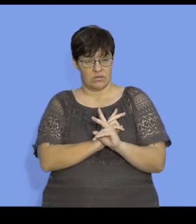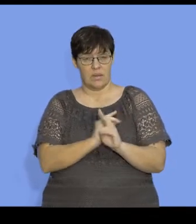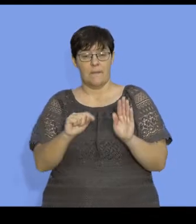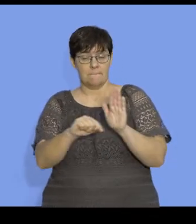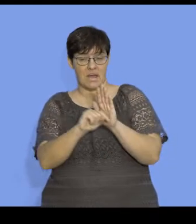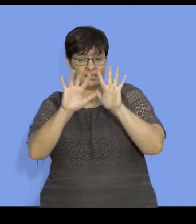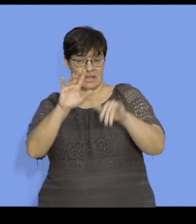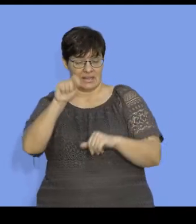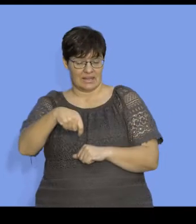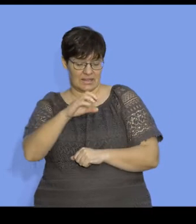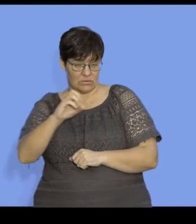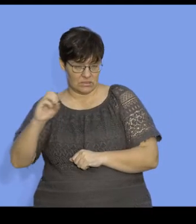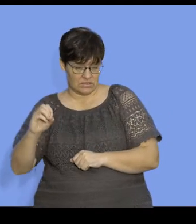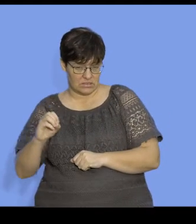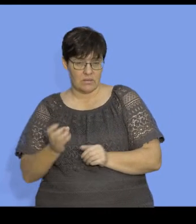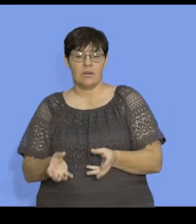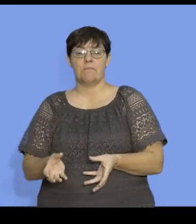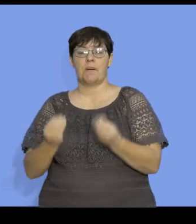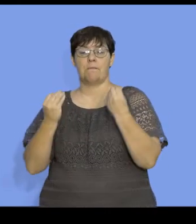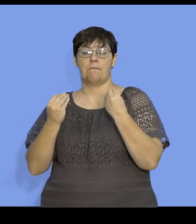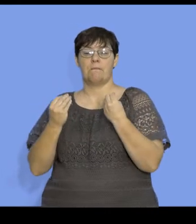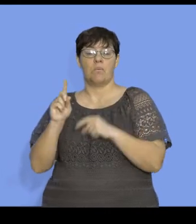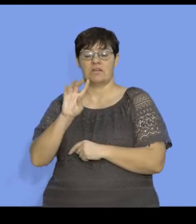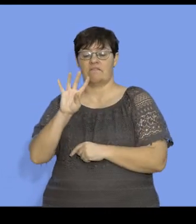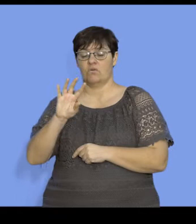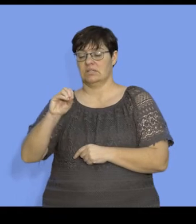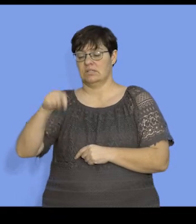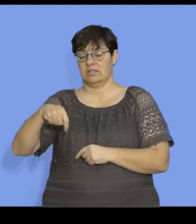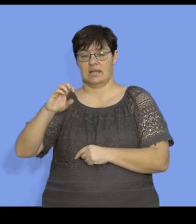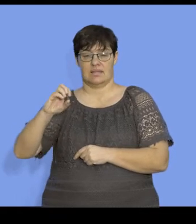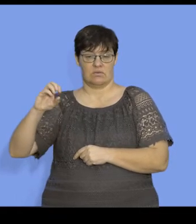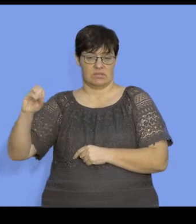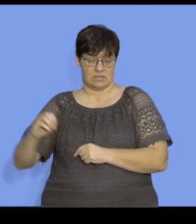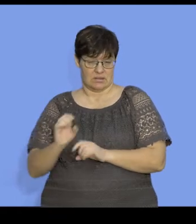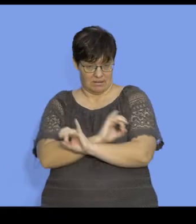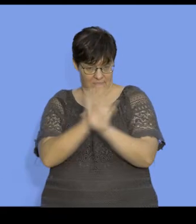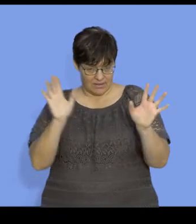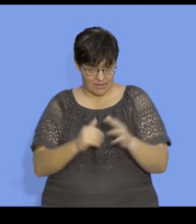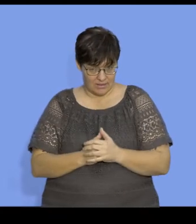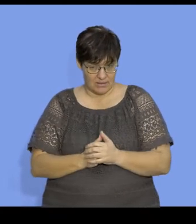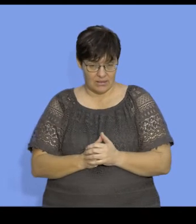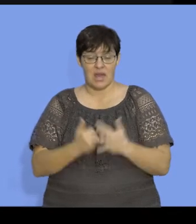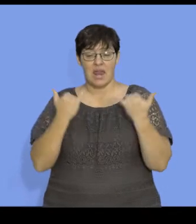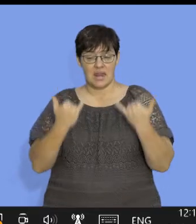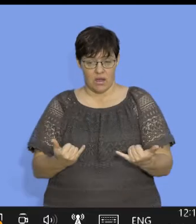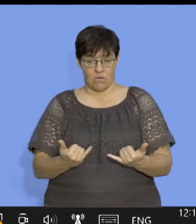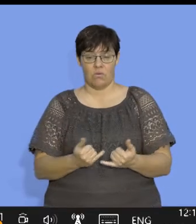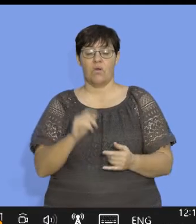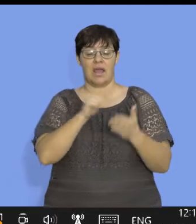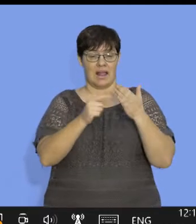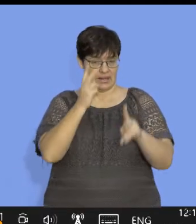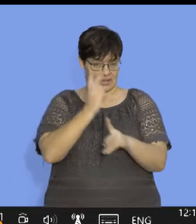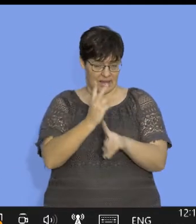the 10,000 Rand, giving you a figure now of 40,000 Rand. Clear? Okay, now we take the calculator out